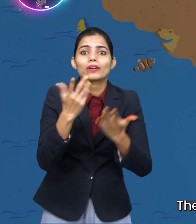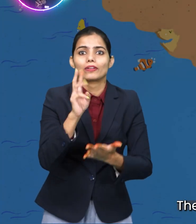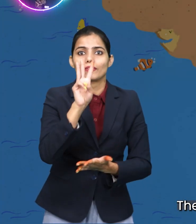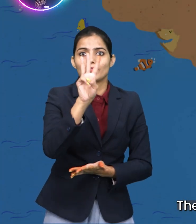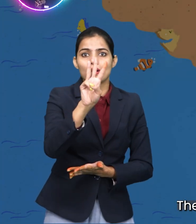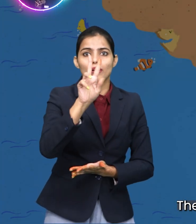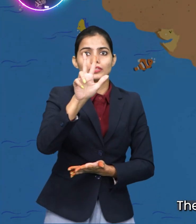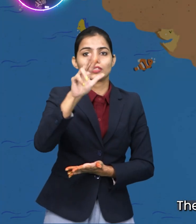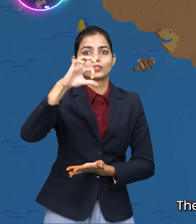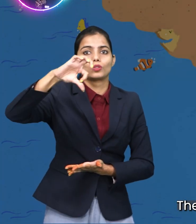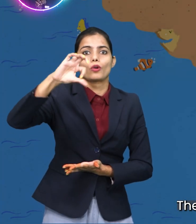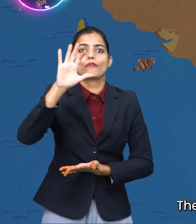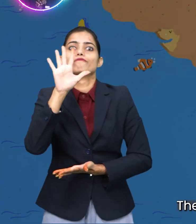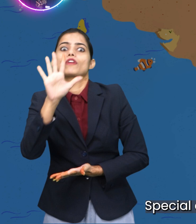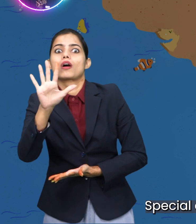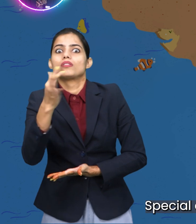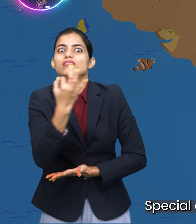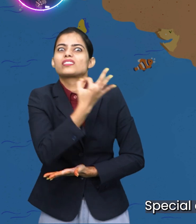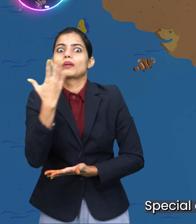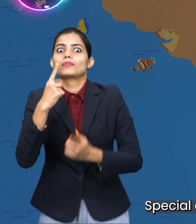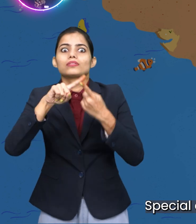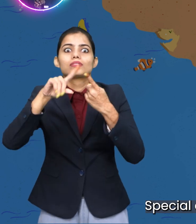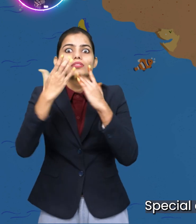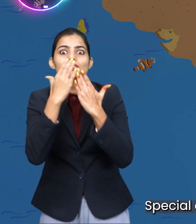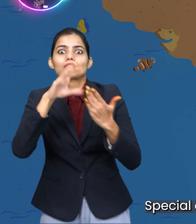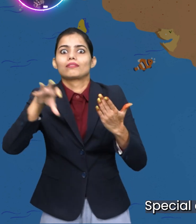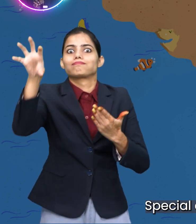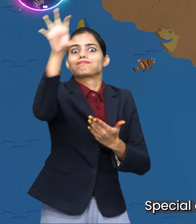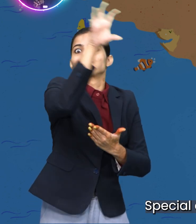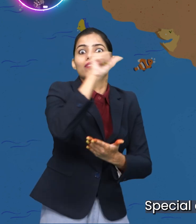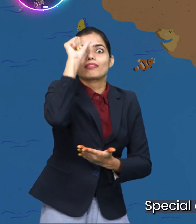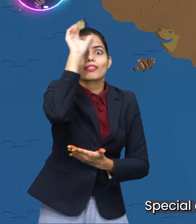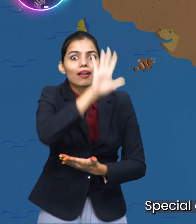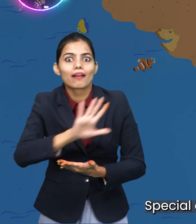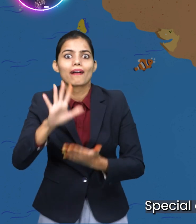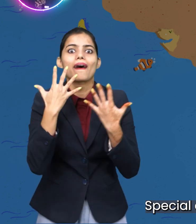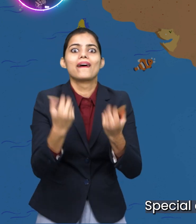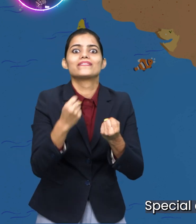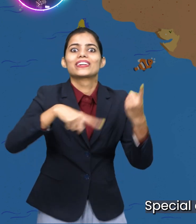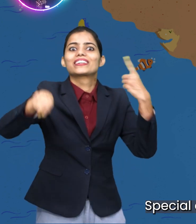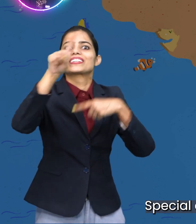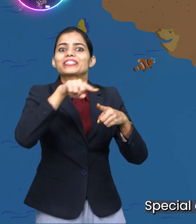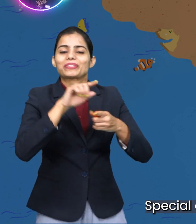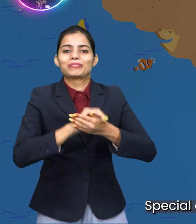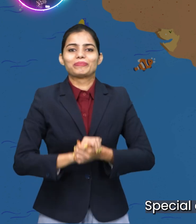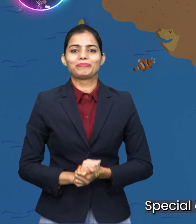of 3,895 special education schools in India.